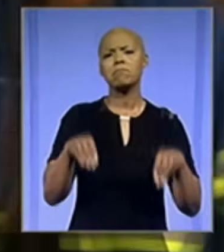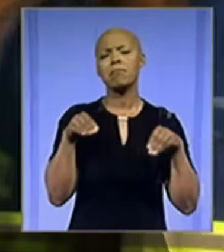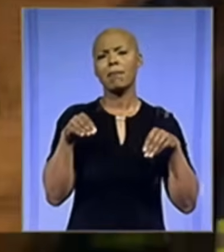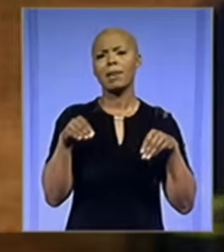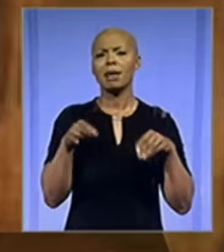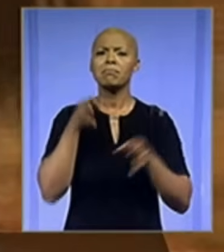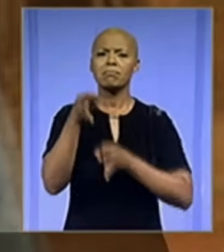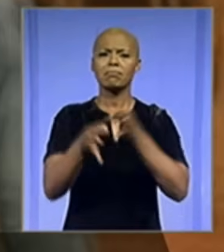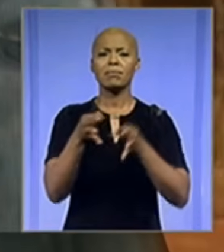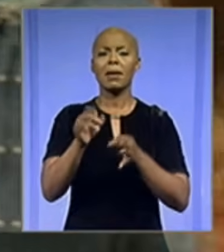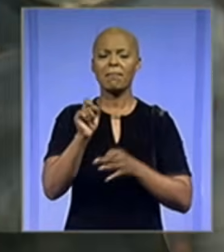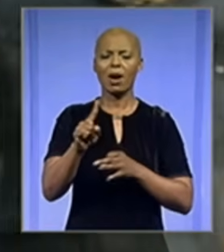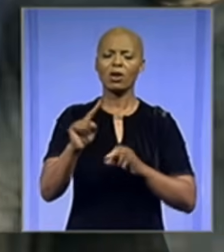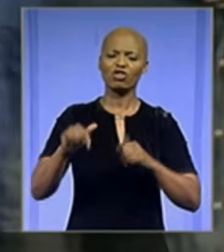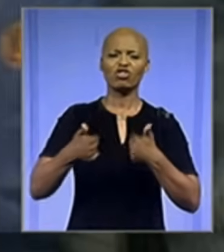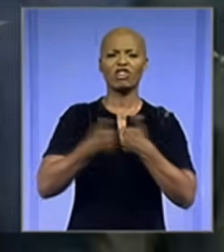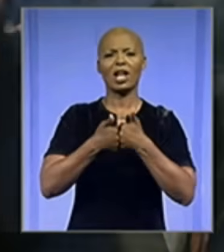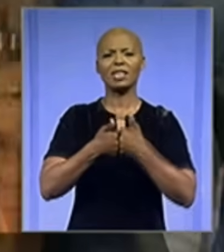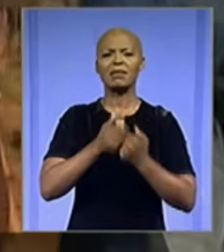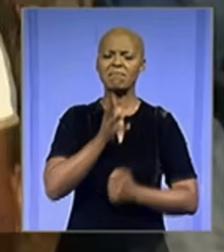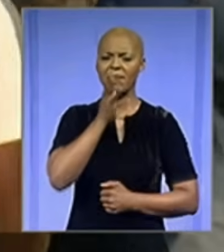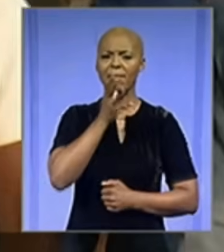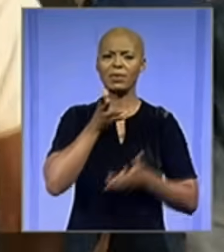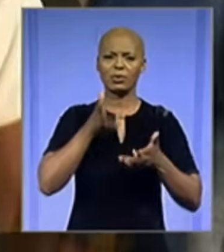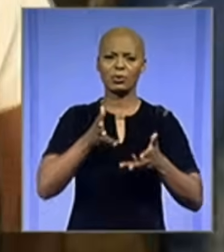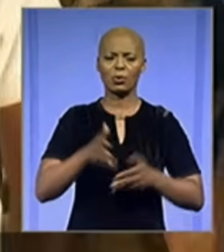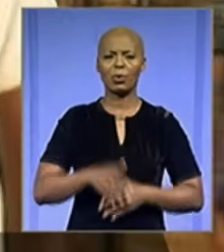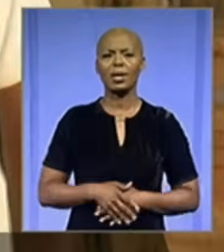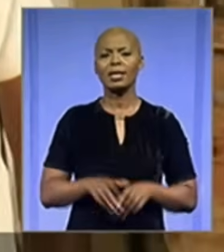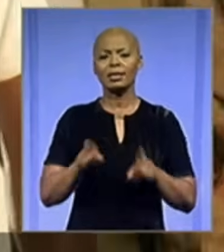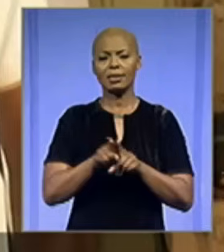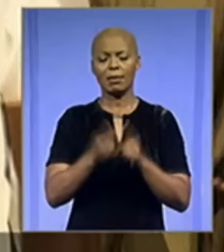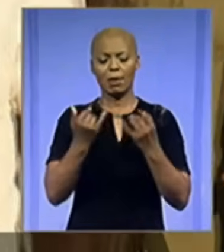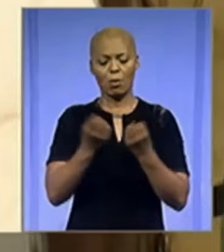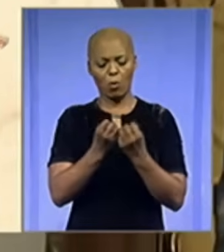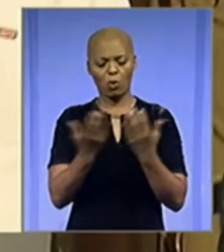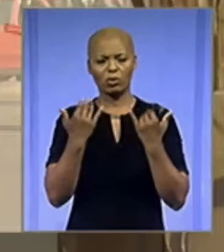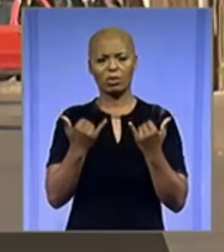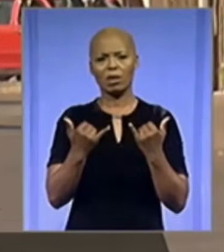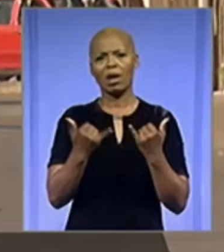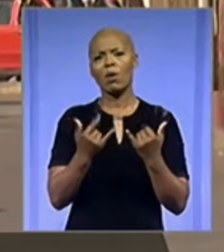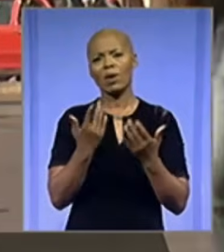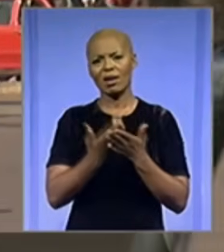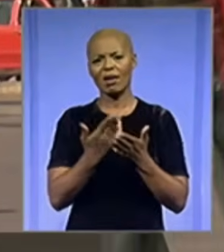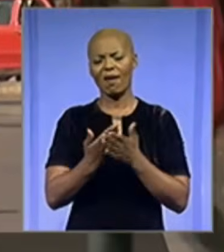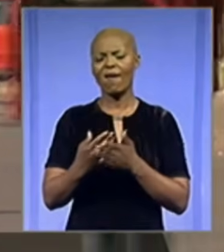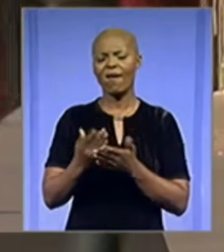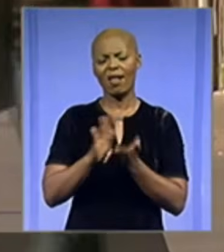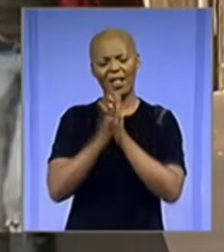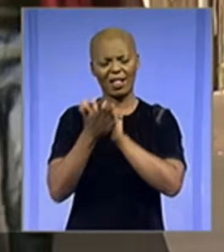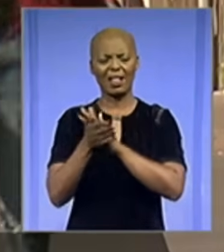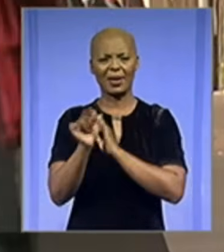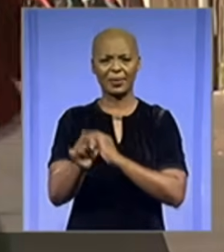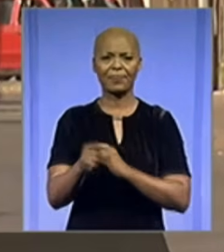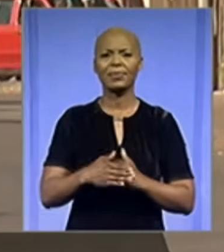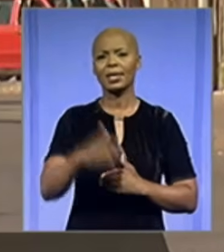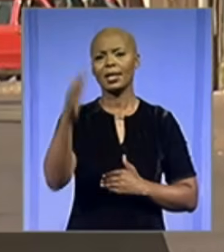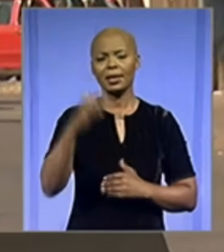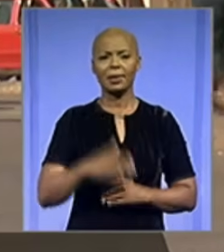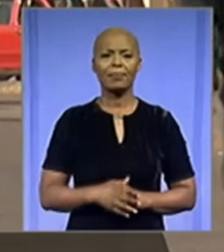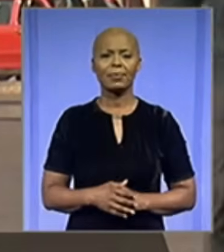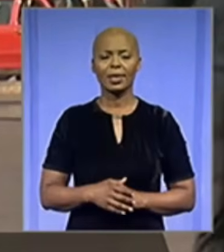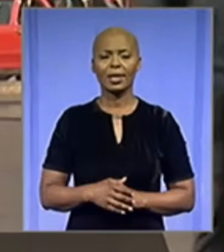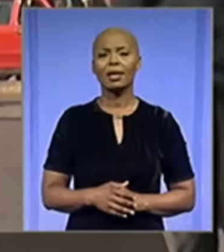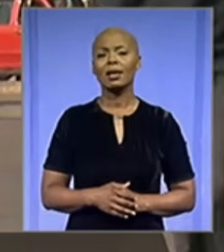jaaka nngwe ya dikgwetlho segolo se tonna mo ikonoming ya loago ebile e ka nna tsela ya go baka matlhotlhapelo. Bašwa bano ba re ba na